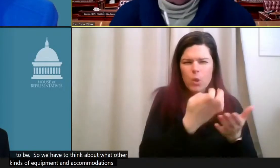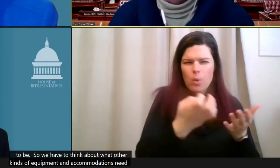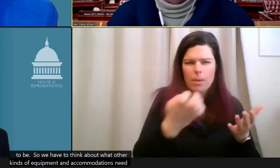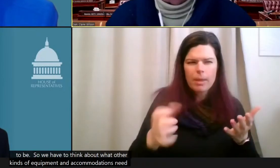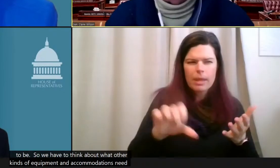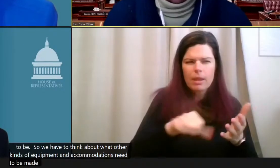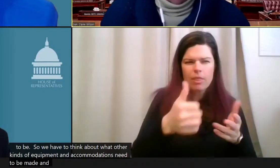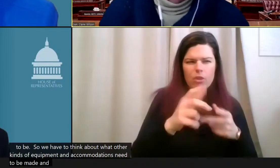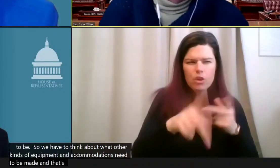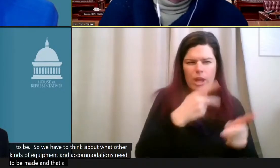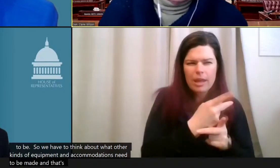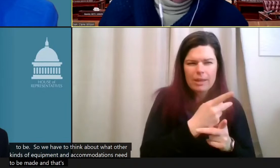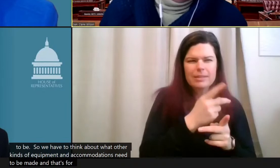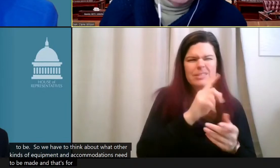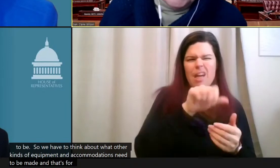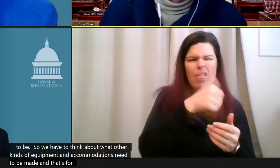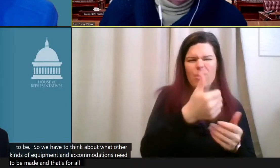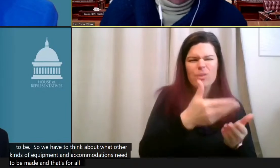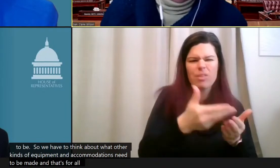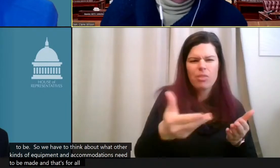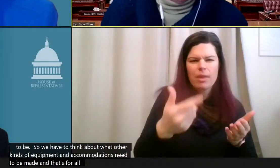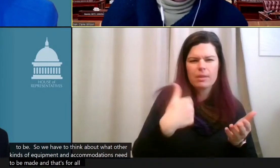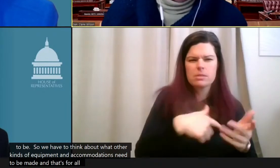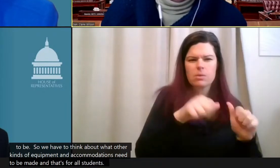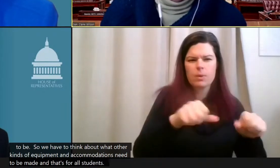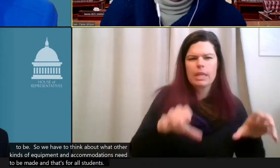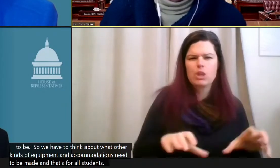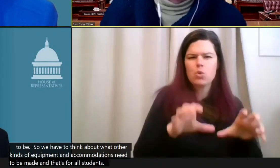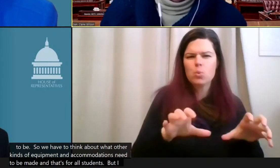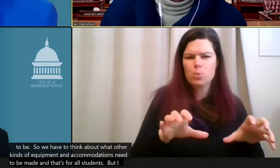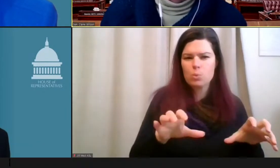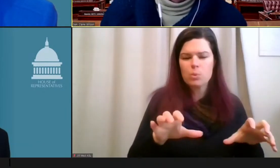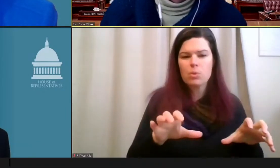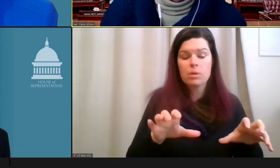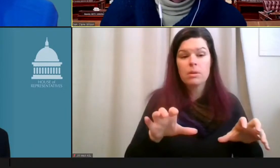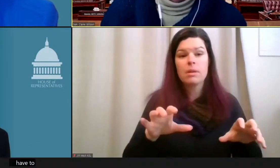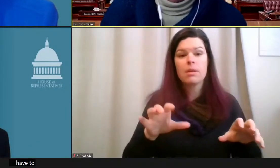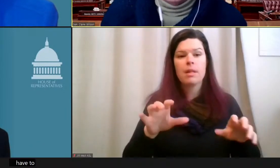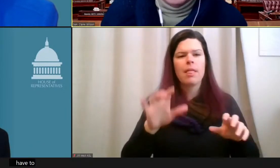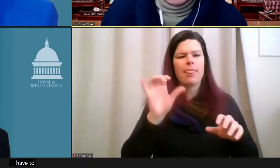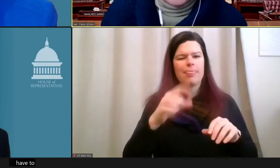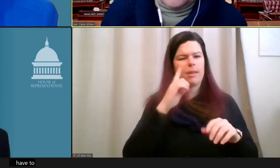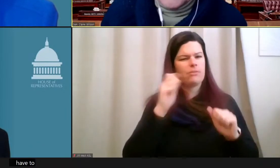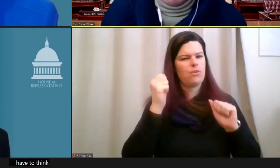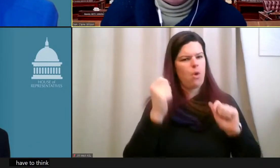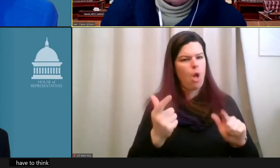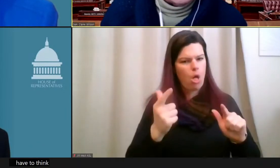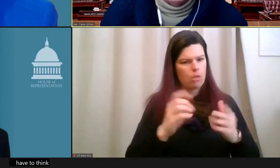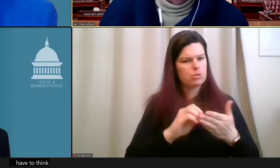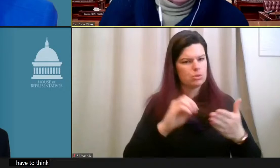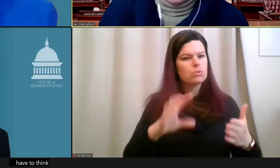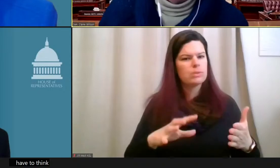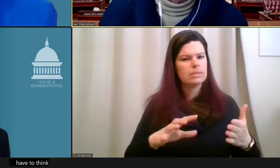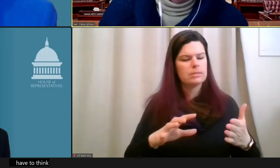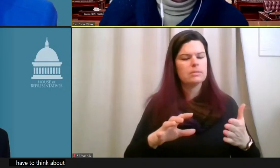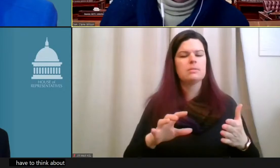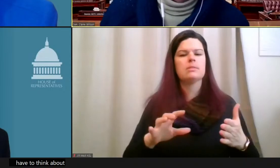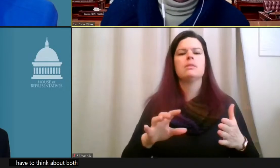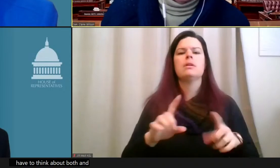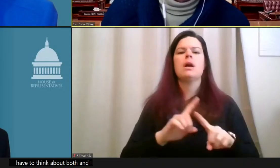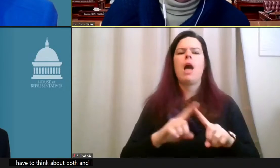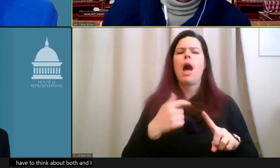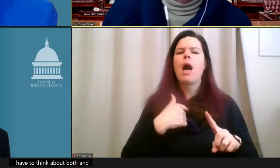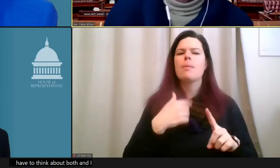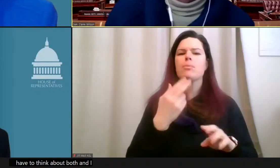for all students. But I believe we have to think about and both. And I will use Auburn as